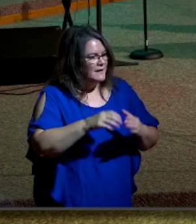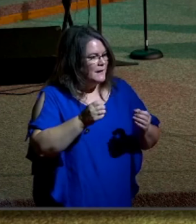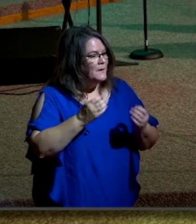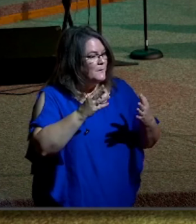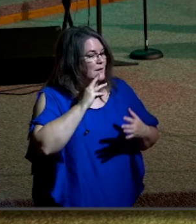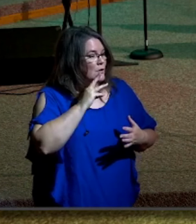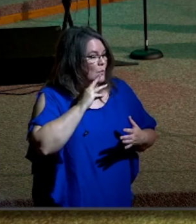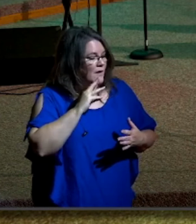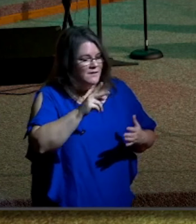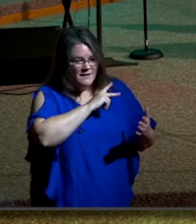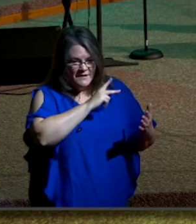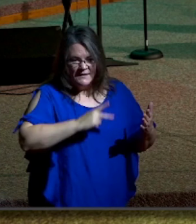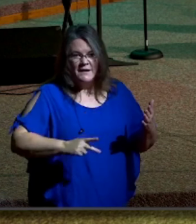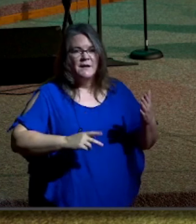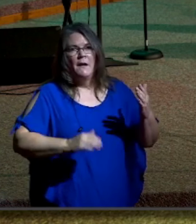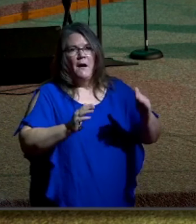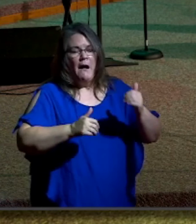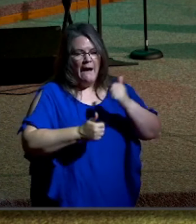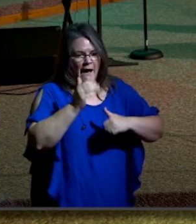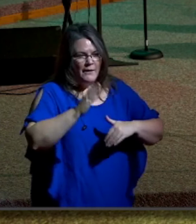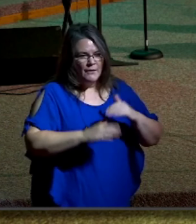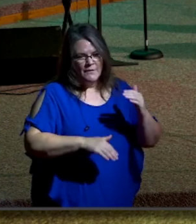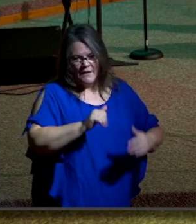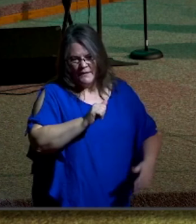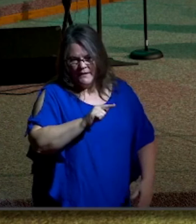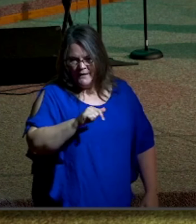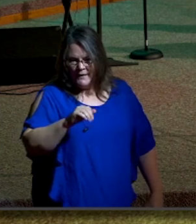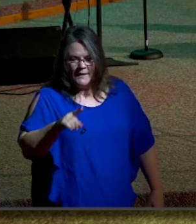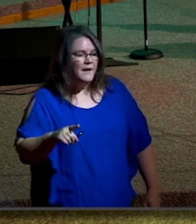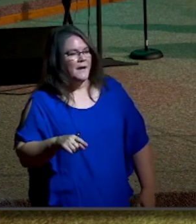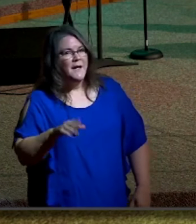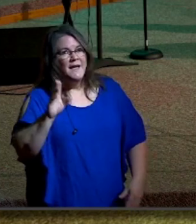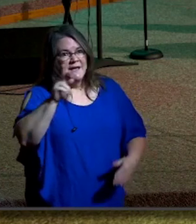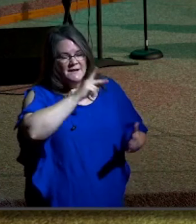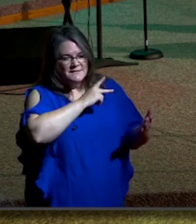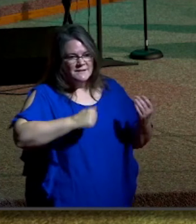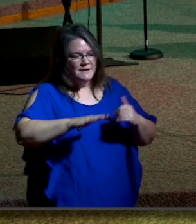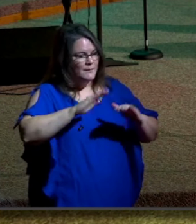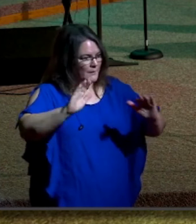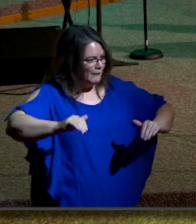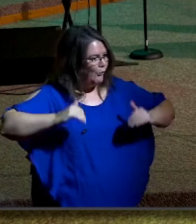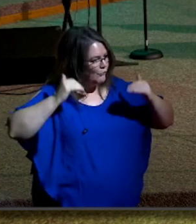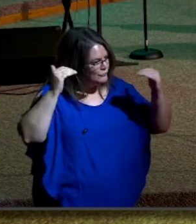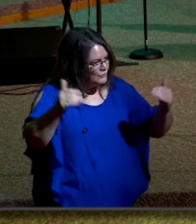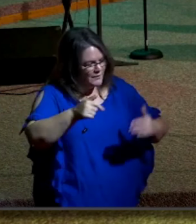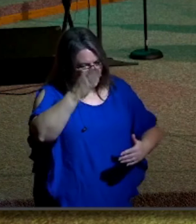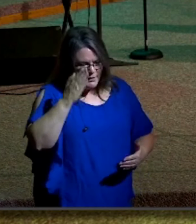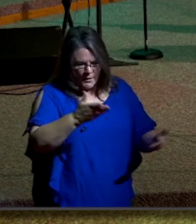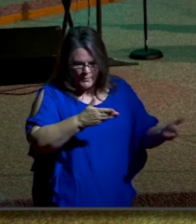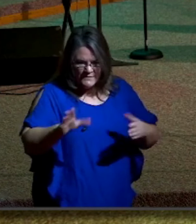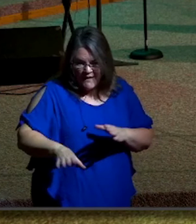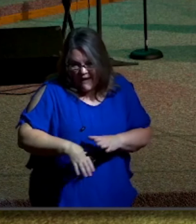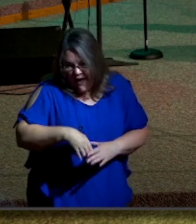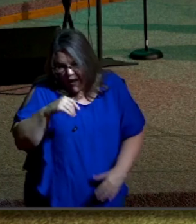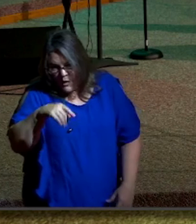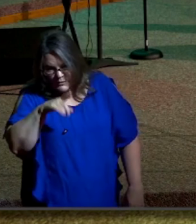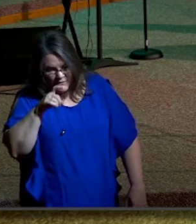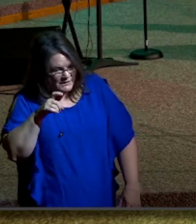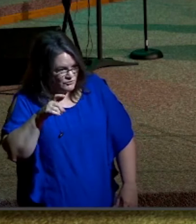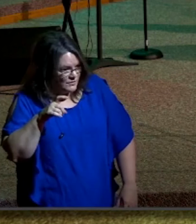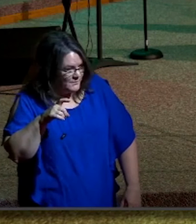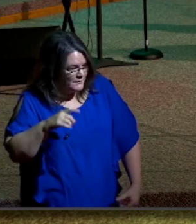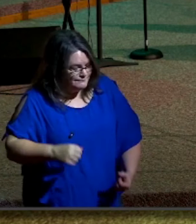than Agag, and his kingdom shall be exalted. God brings him out of Egypt, and his for him